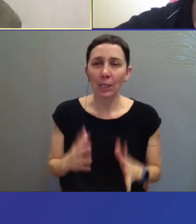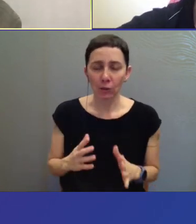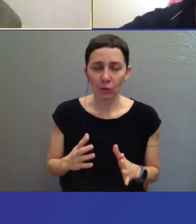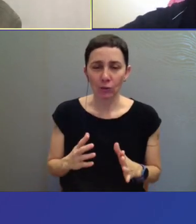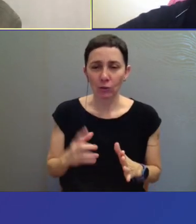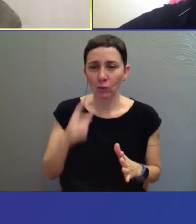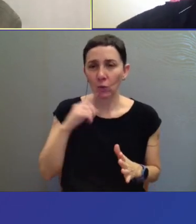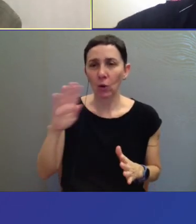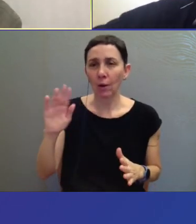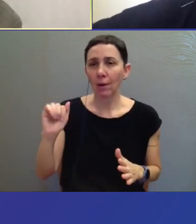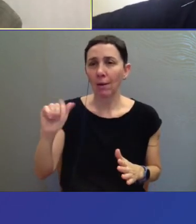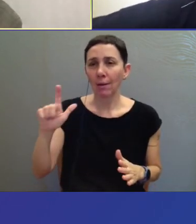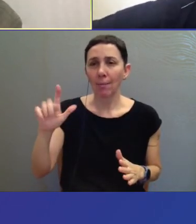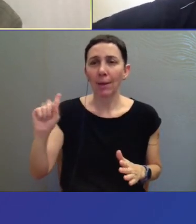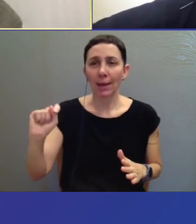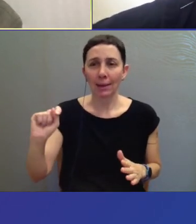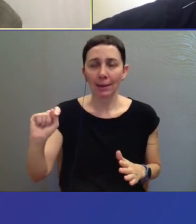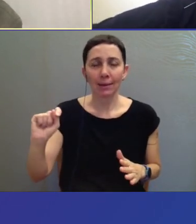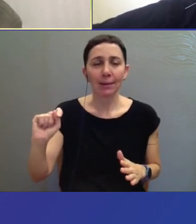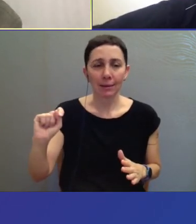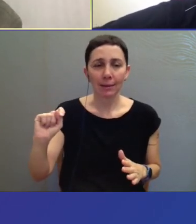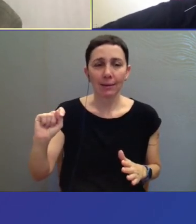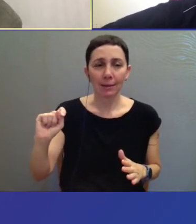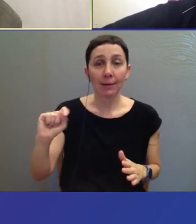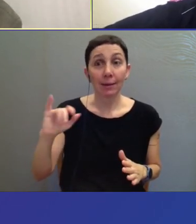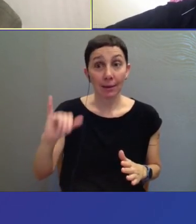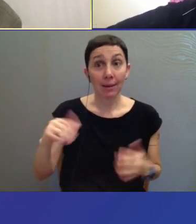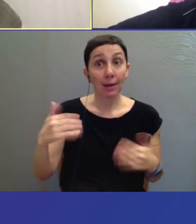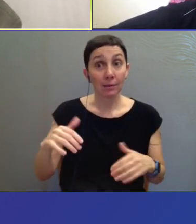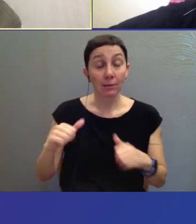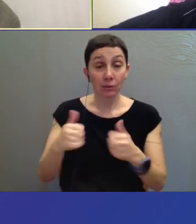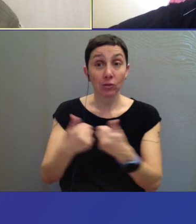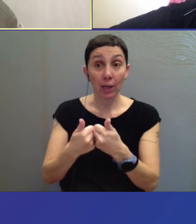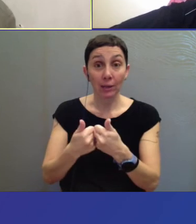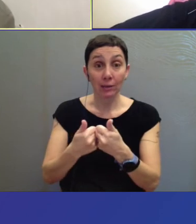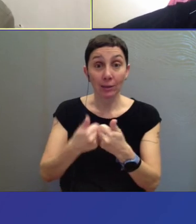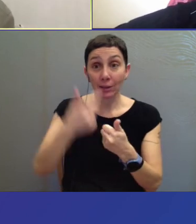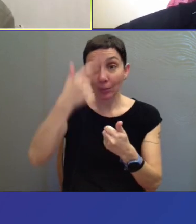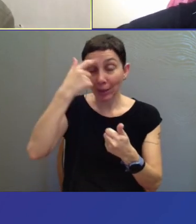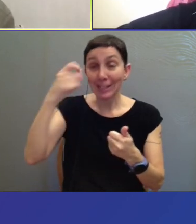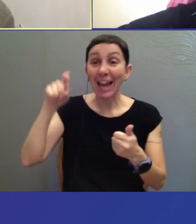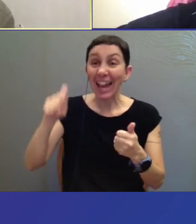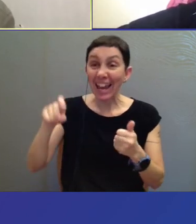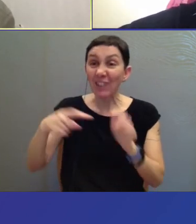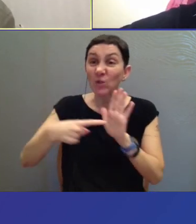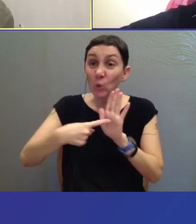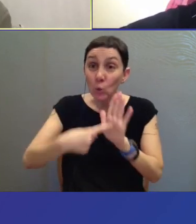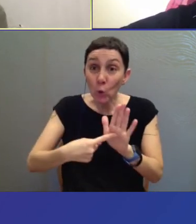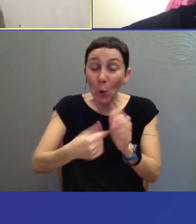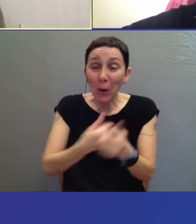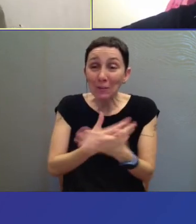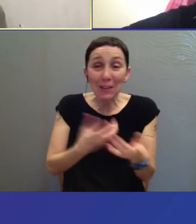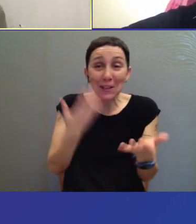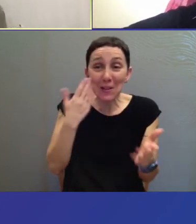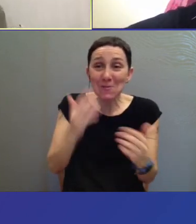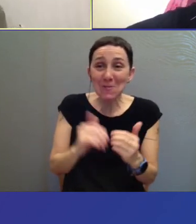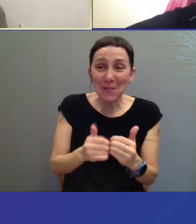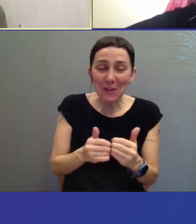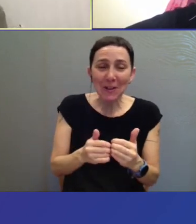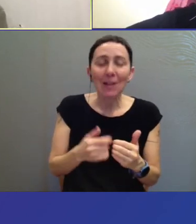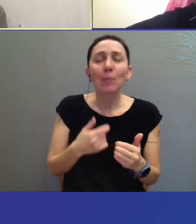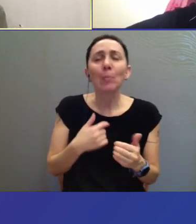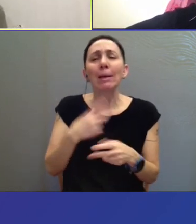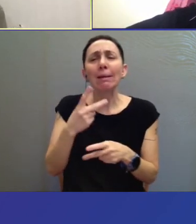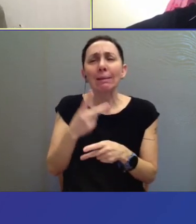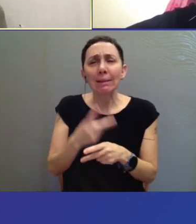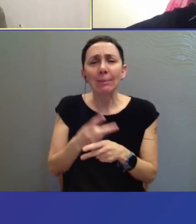Absolute beginners in ballet, and that's really, really challenging because I have to demonstrate everything. But I keep it